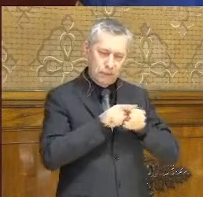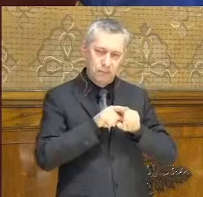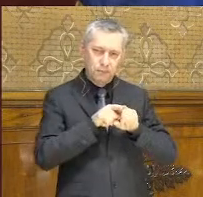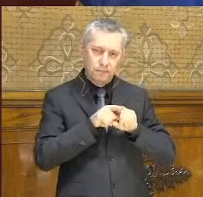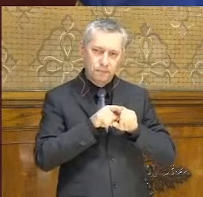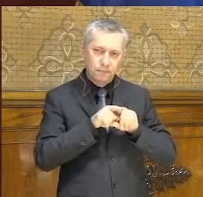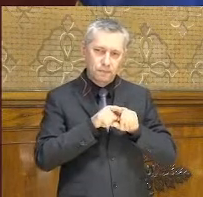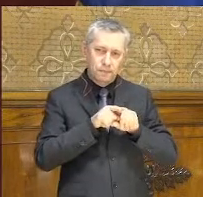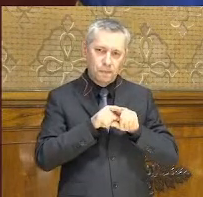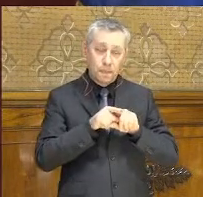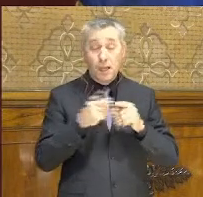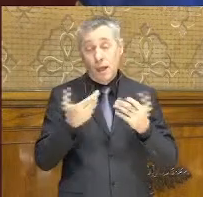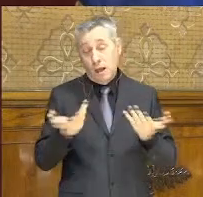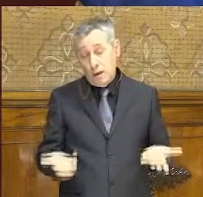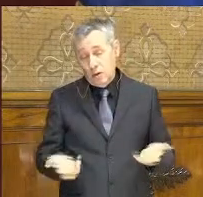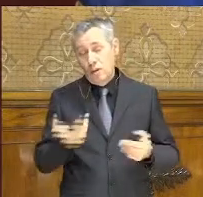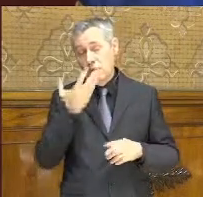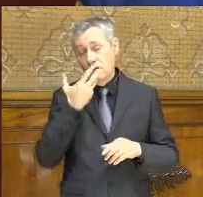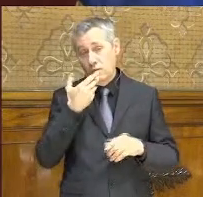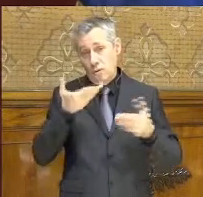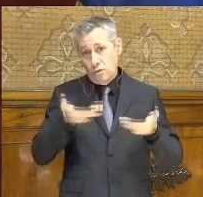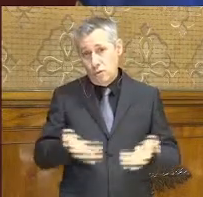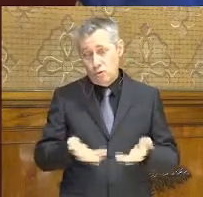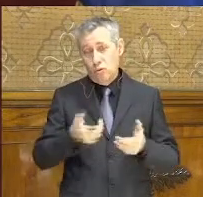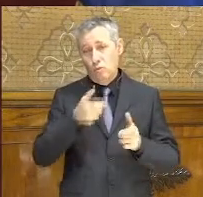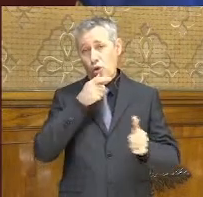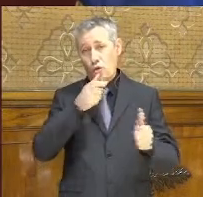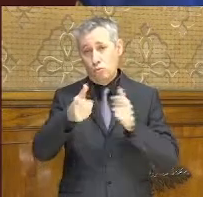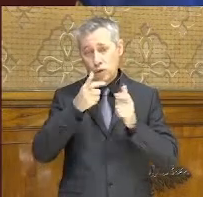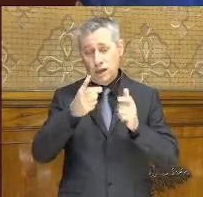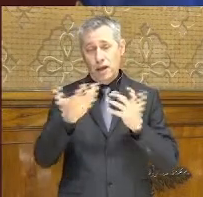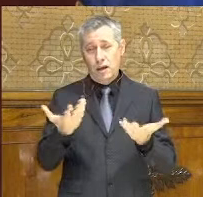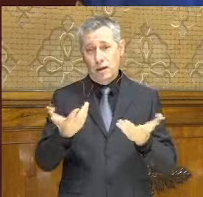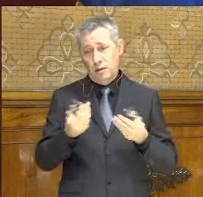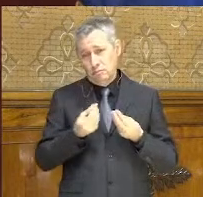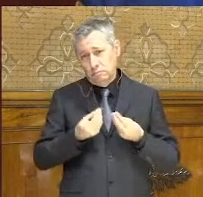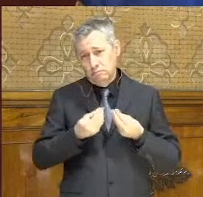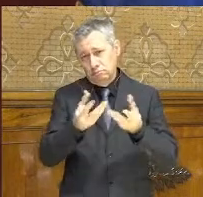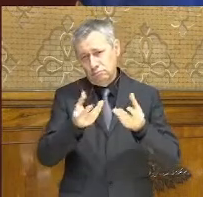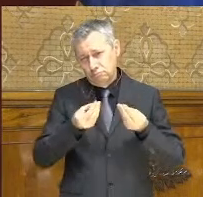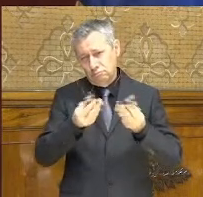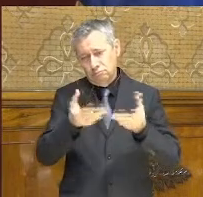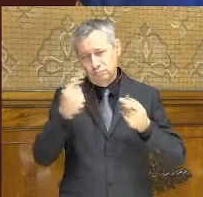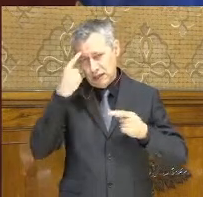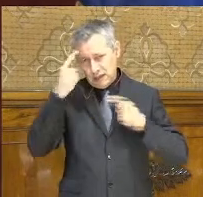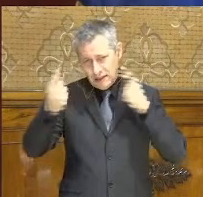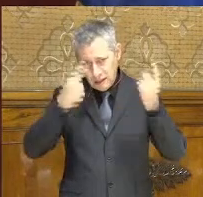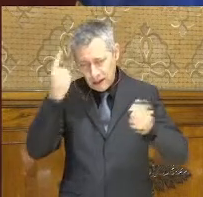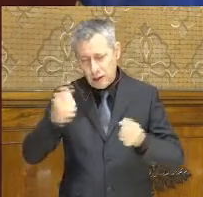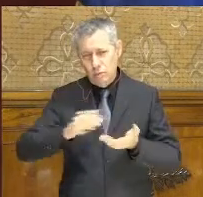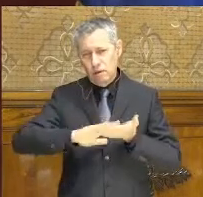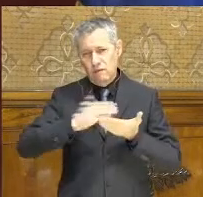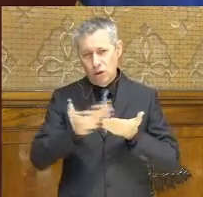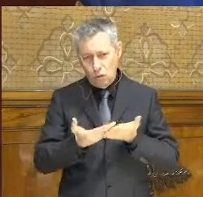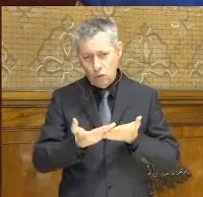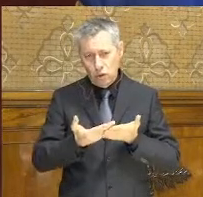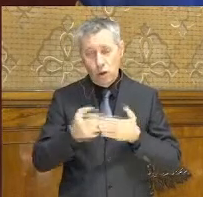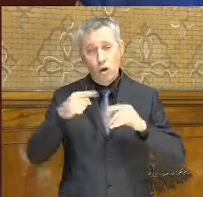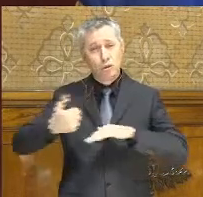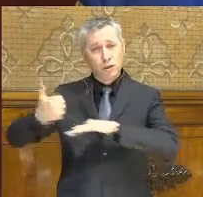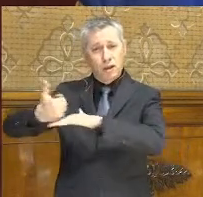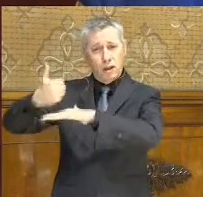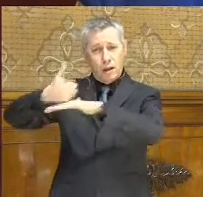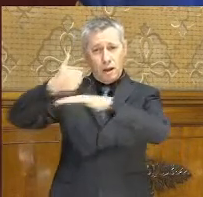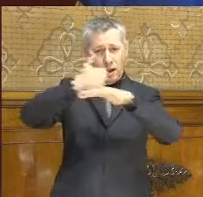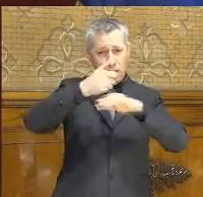to communicate one's ideas and one's values, is what our leaders today in many countries have failed